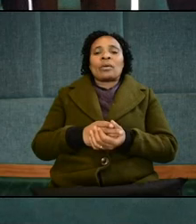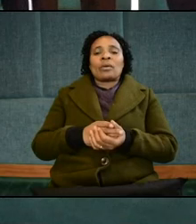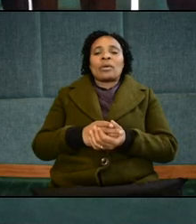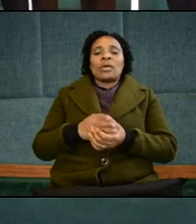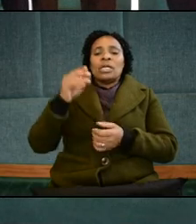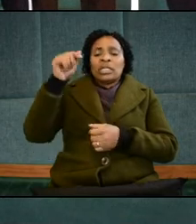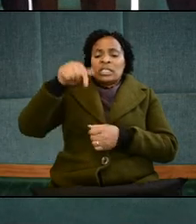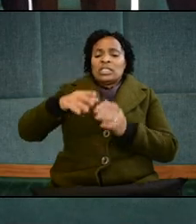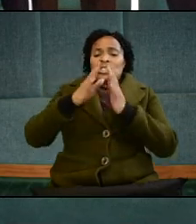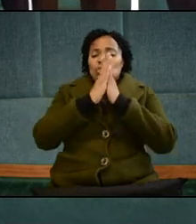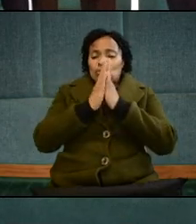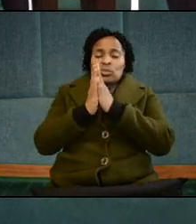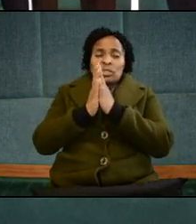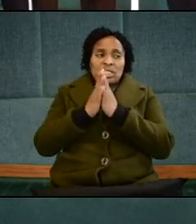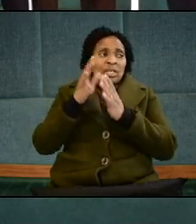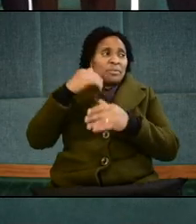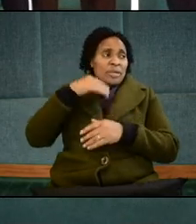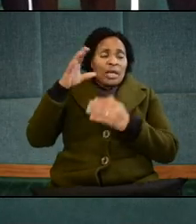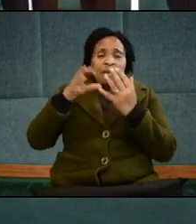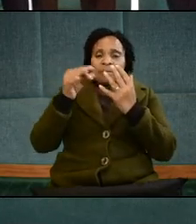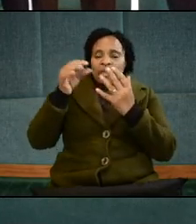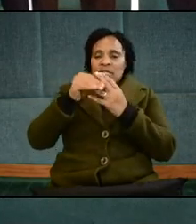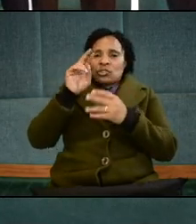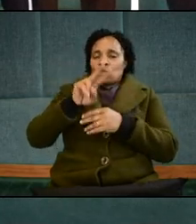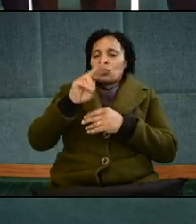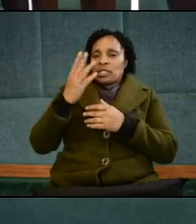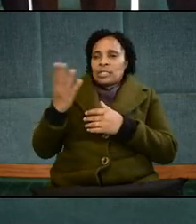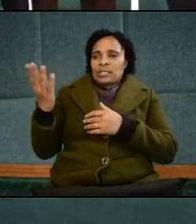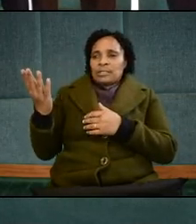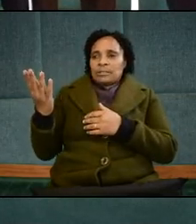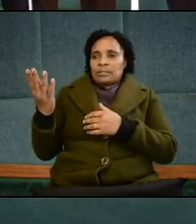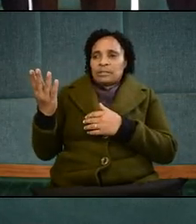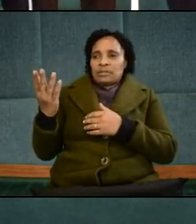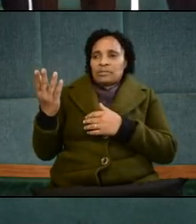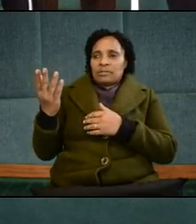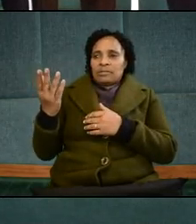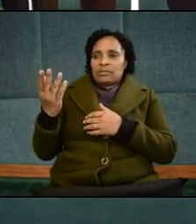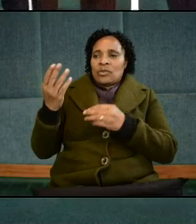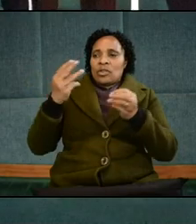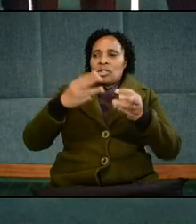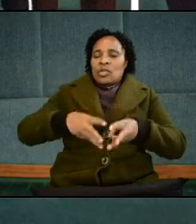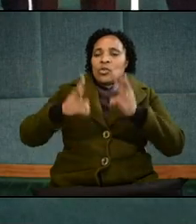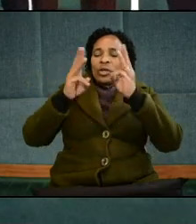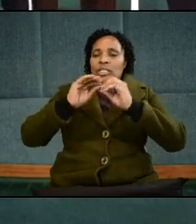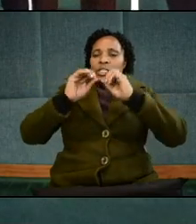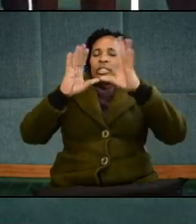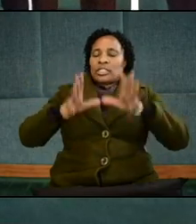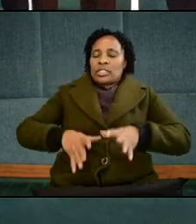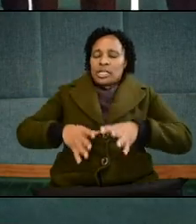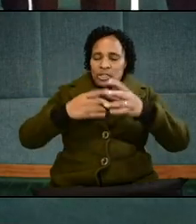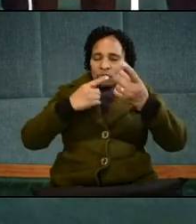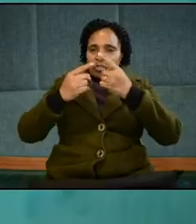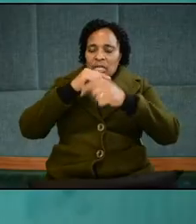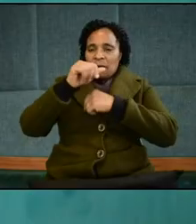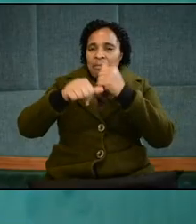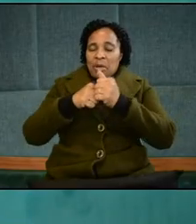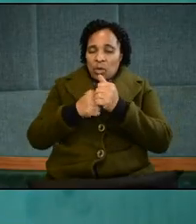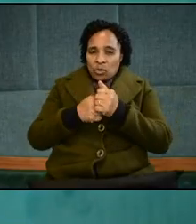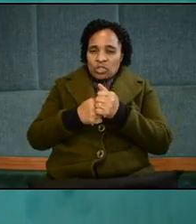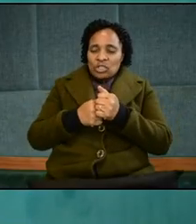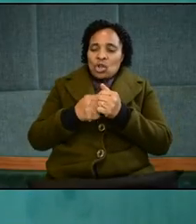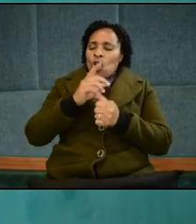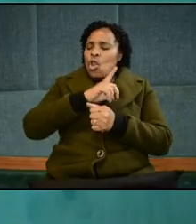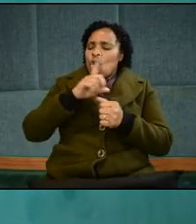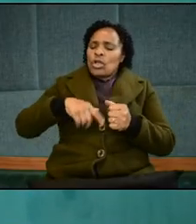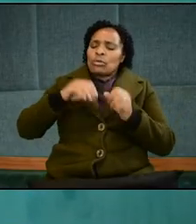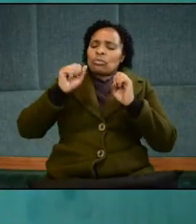In this story, I have picked two different aspects here, right? The way Teacher Brigitte talked about the Lord can destroy a whole